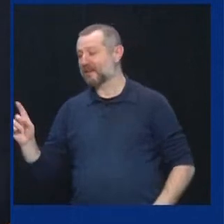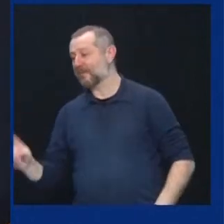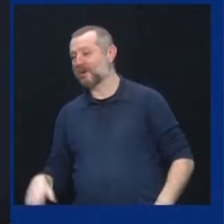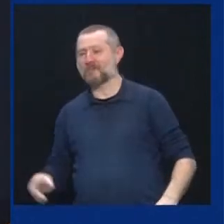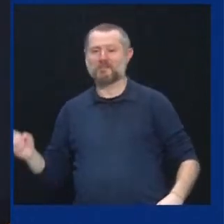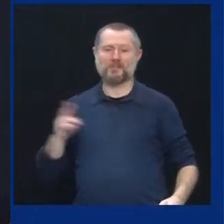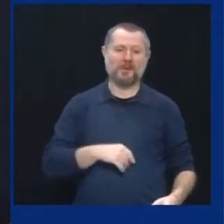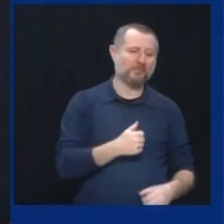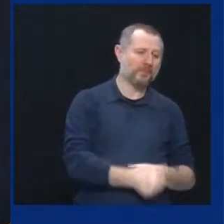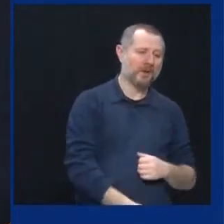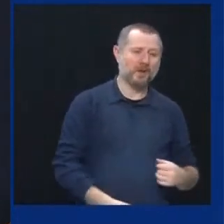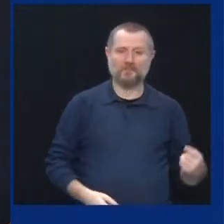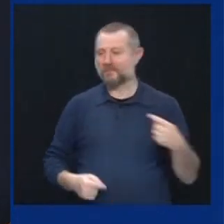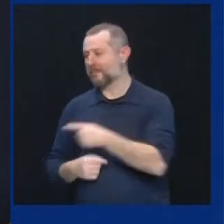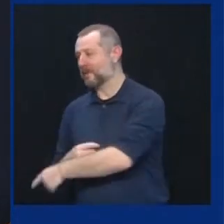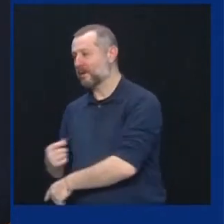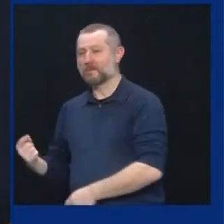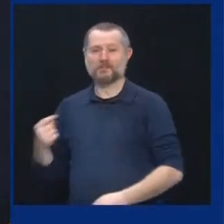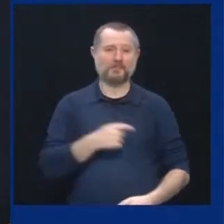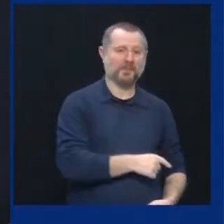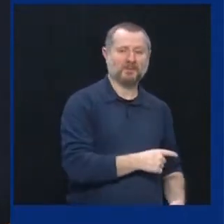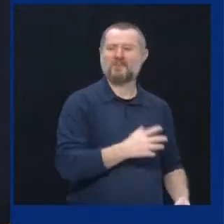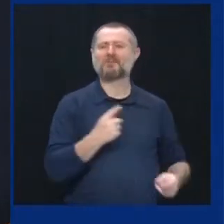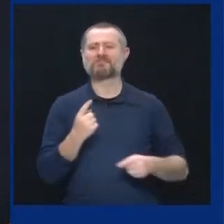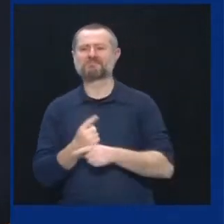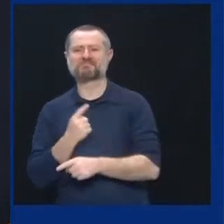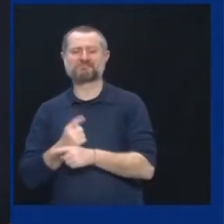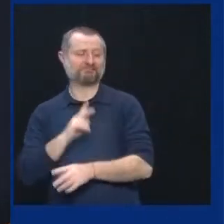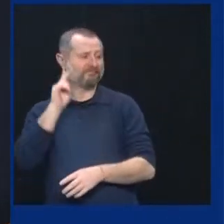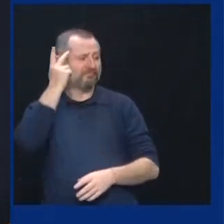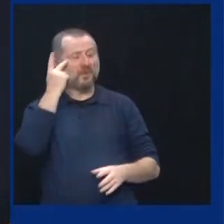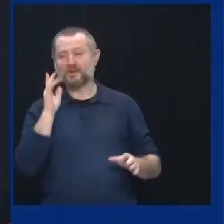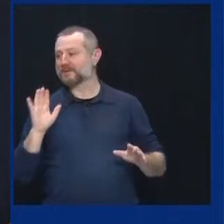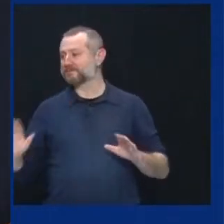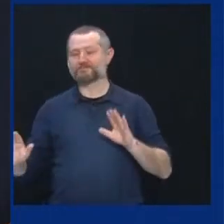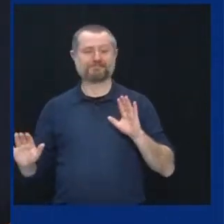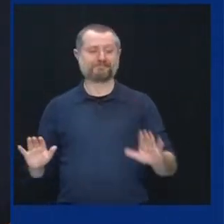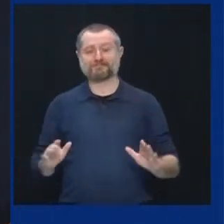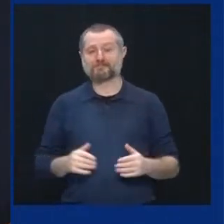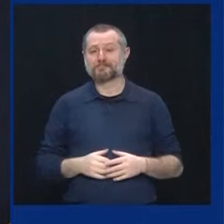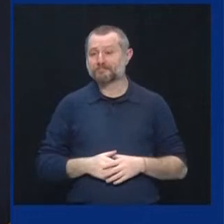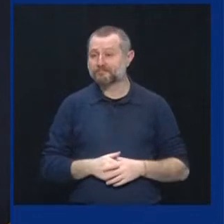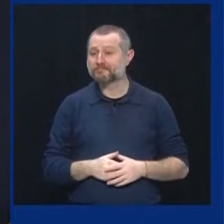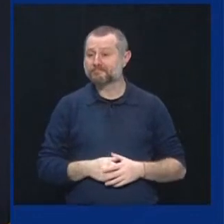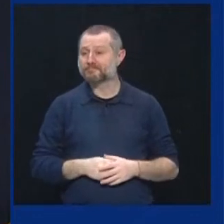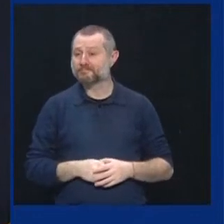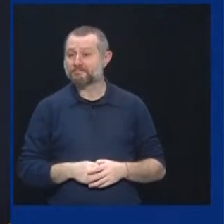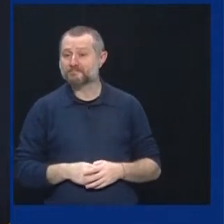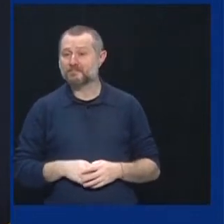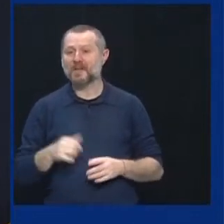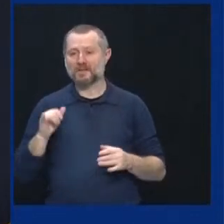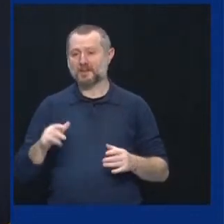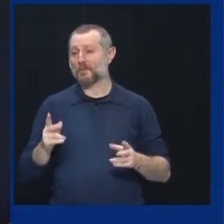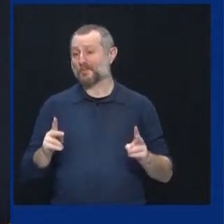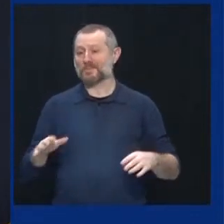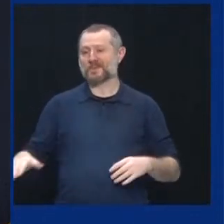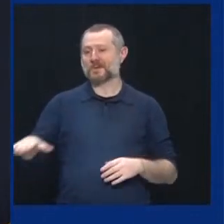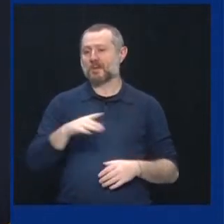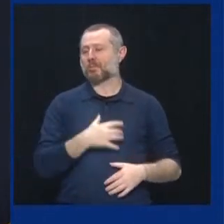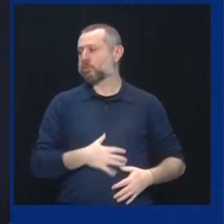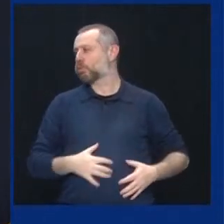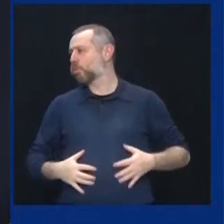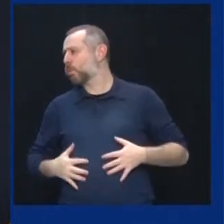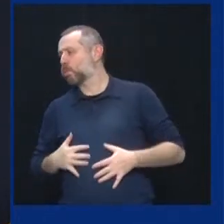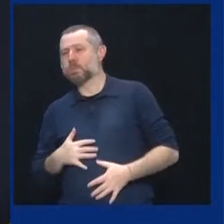did this. That's just another day in politics, right? That's mudslinging. That's why people are disgusted with the whole